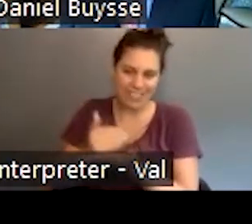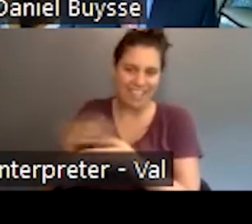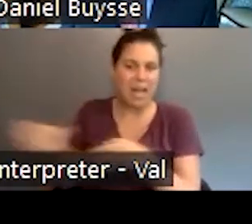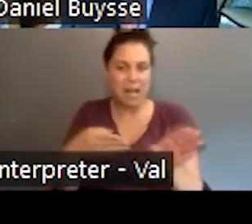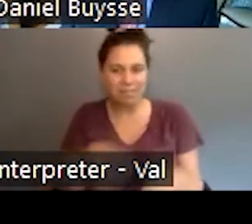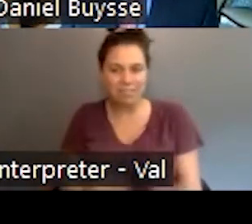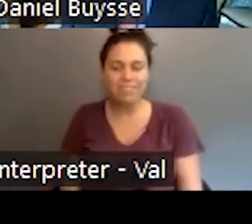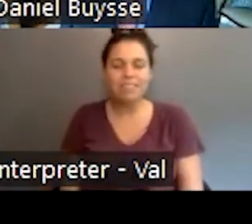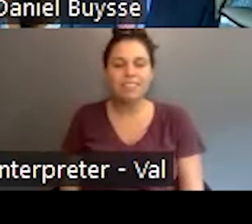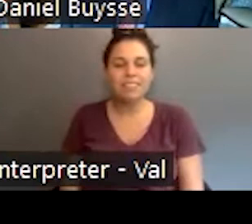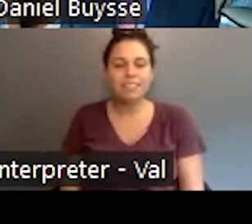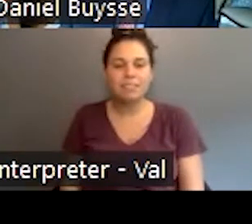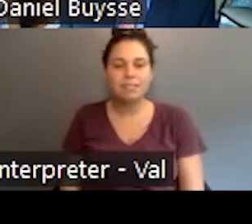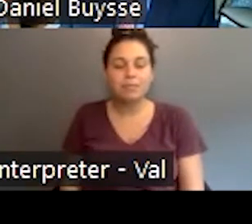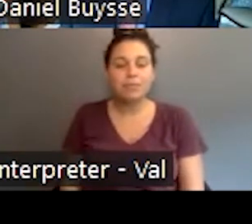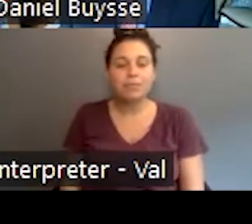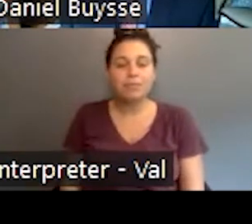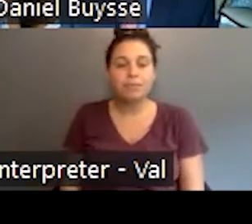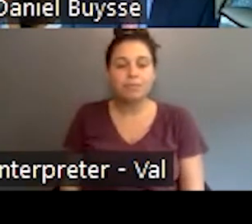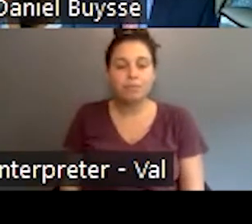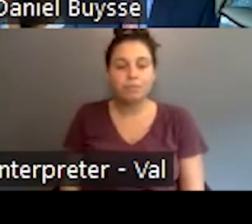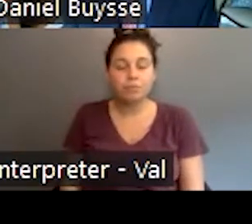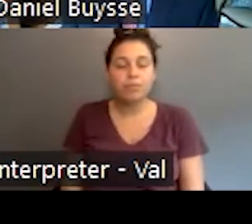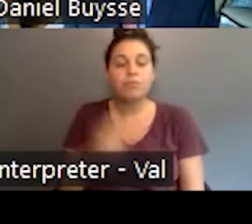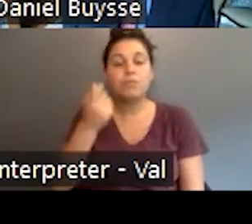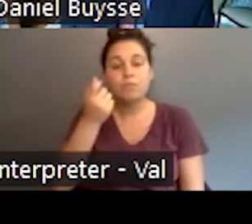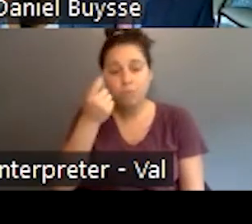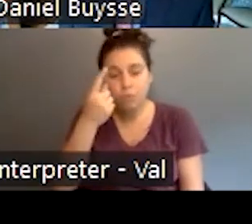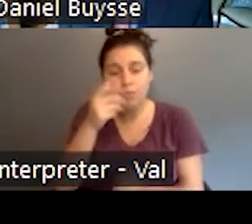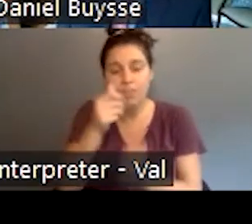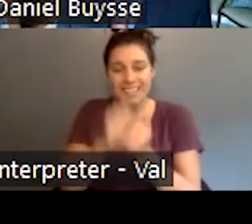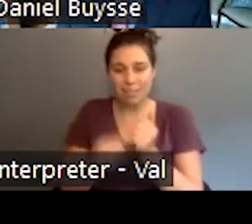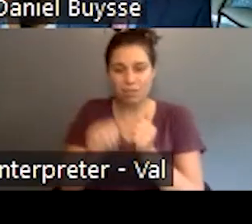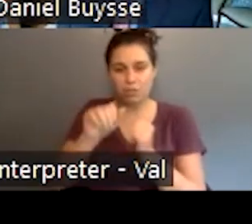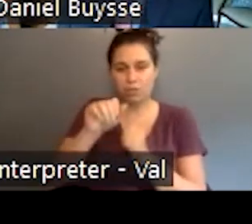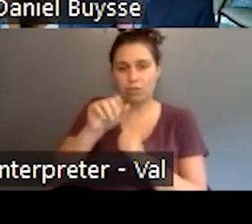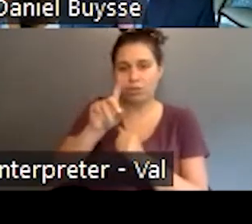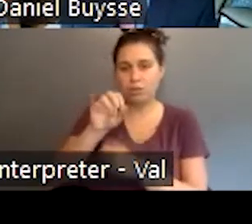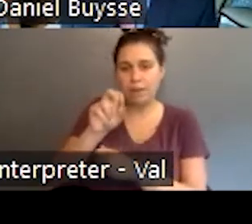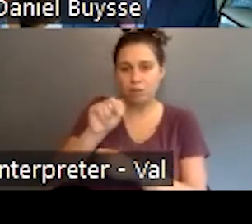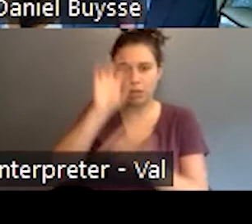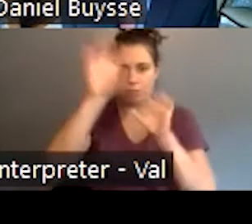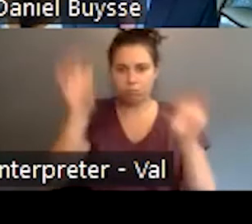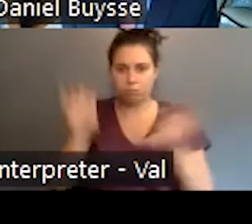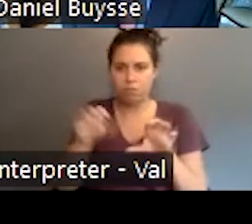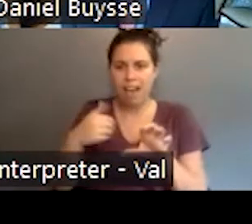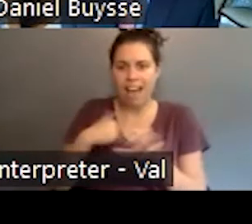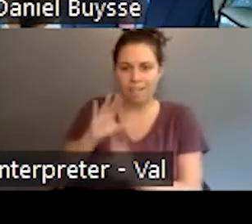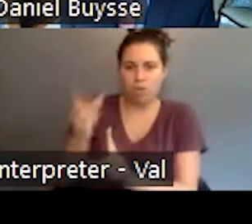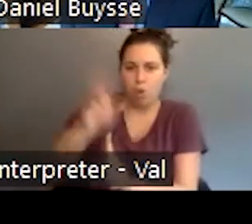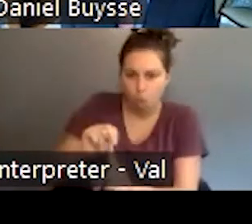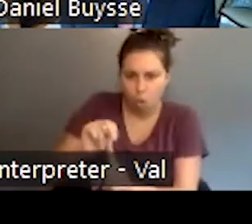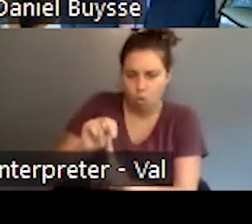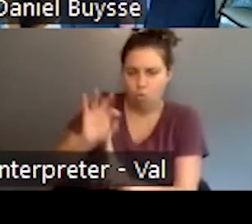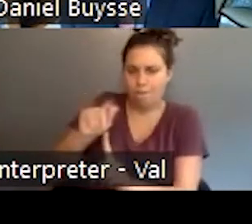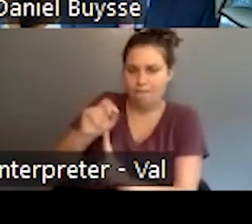thought that it would be ideal if these different dimensions would load on a single underlying factor. Ideally, we